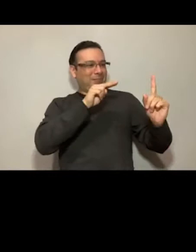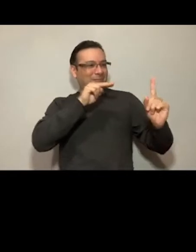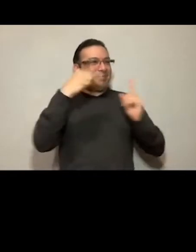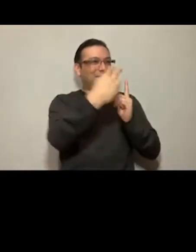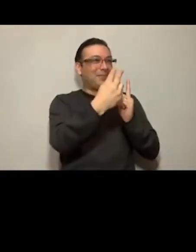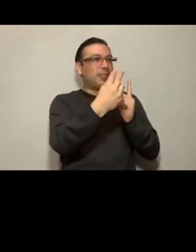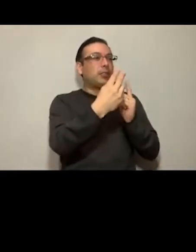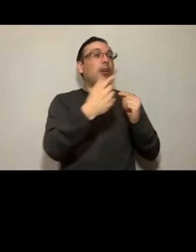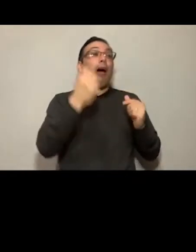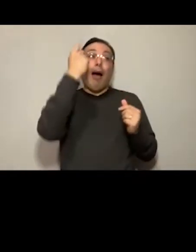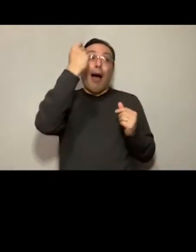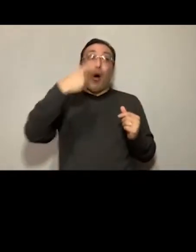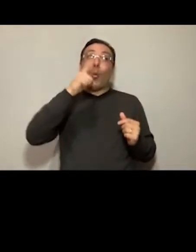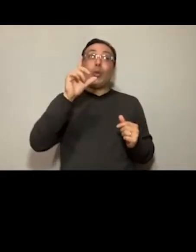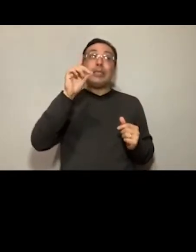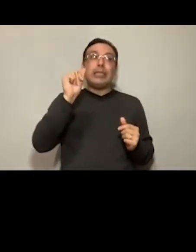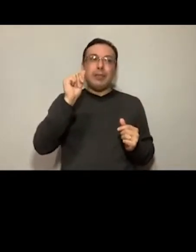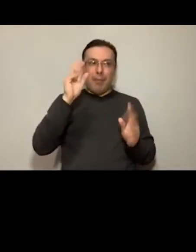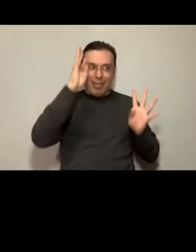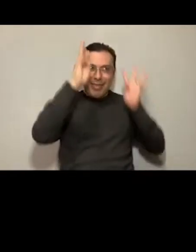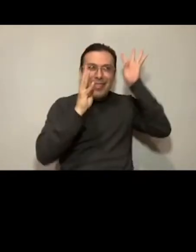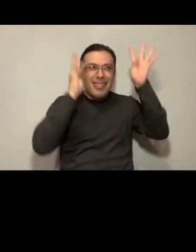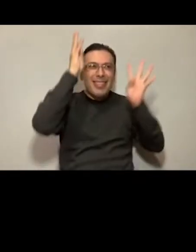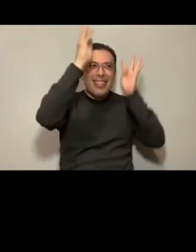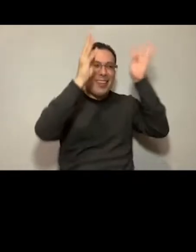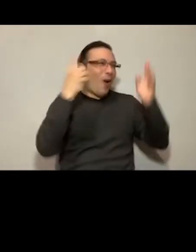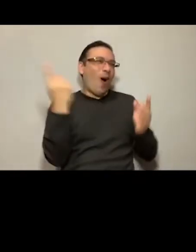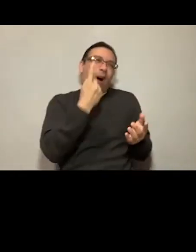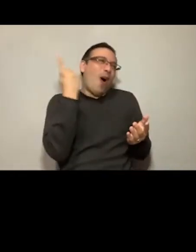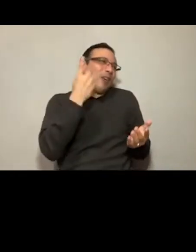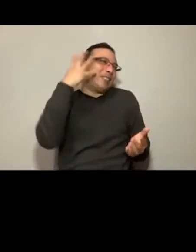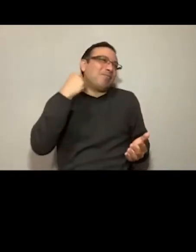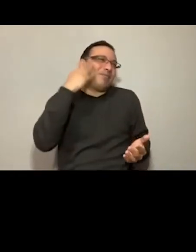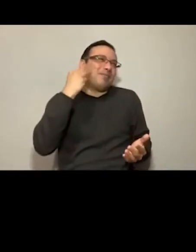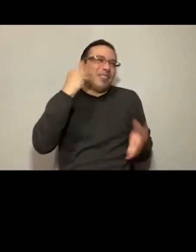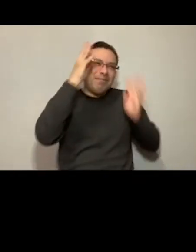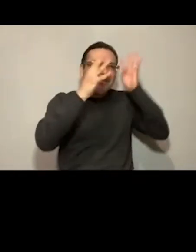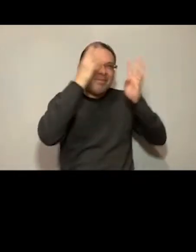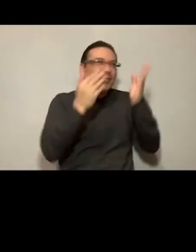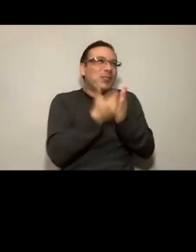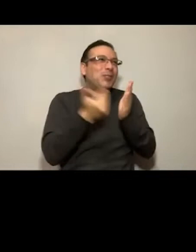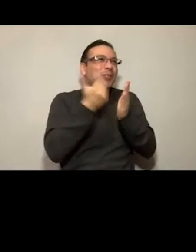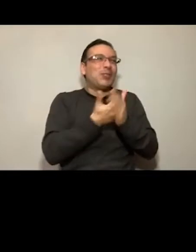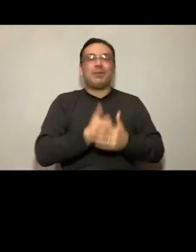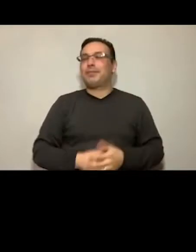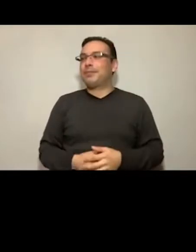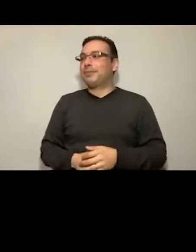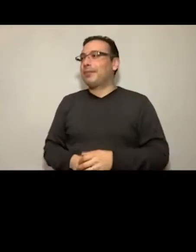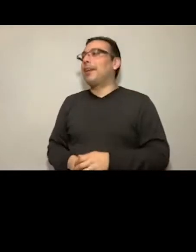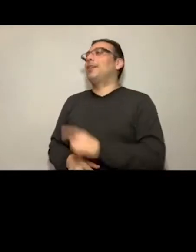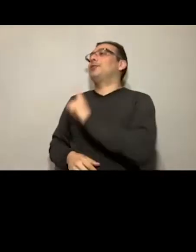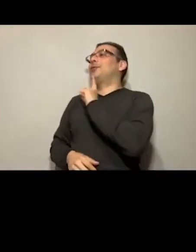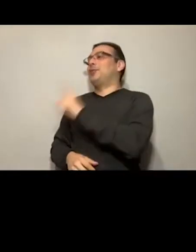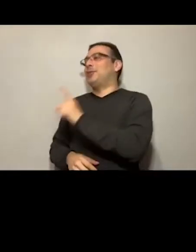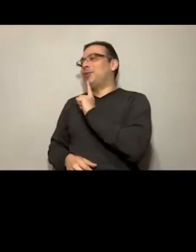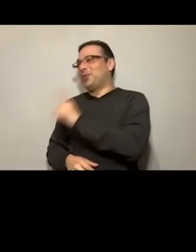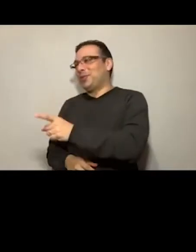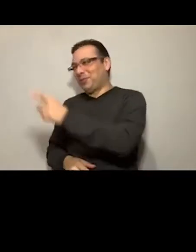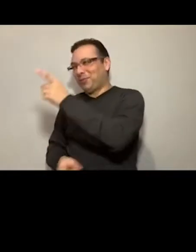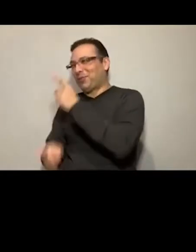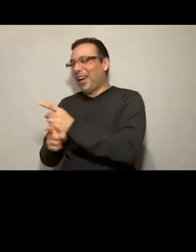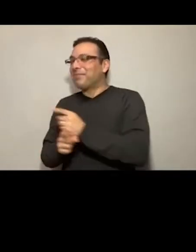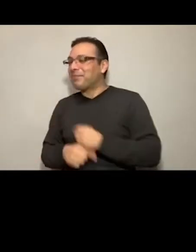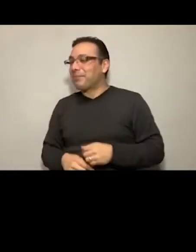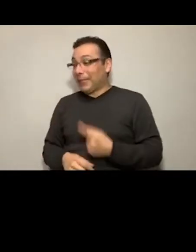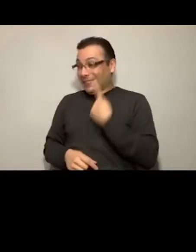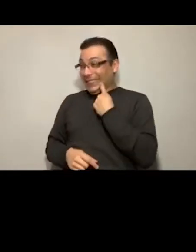perk there. We already know how to think 20 steps ahead. Exactly. You recently were on the front lines